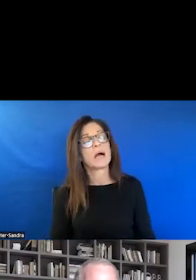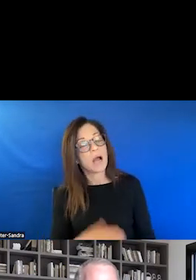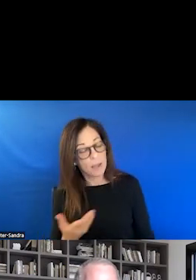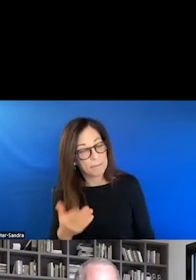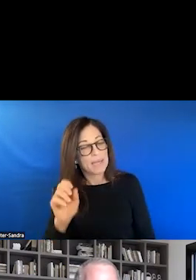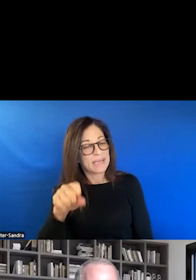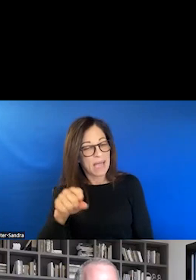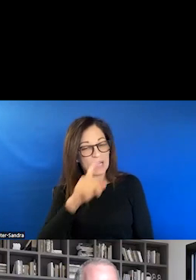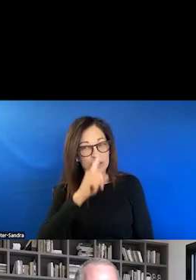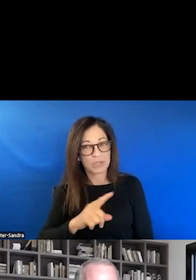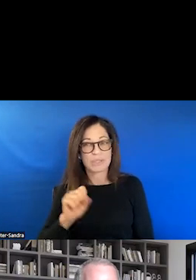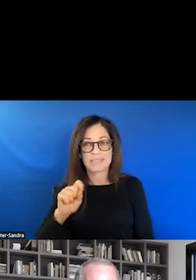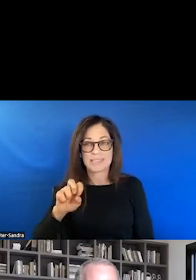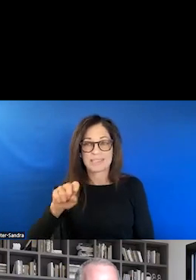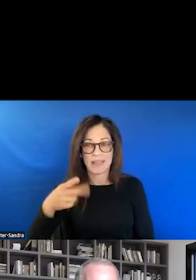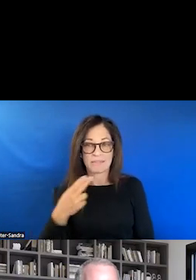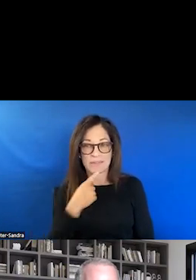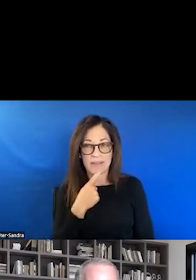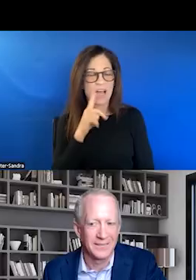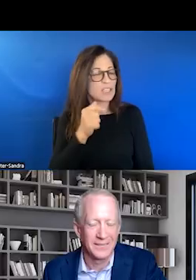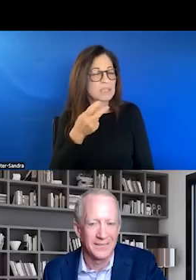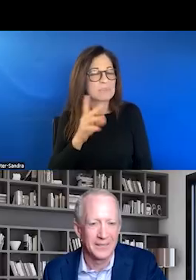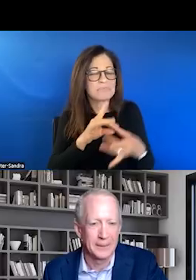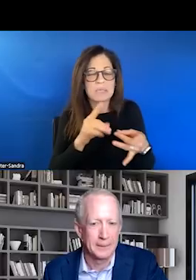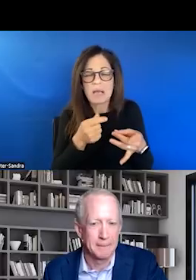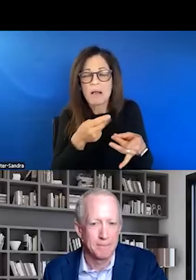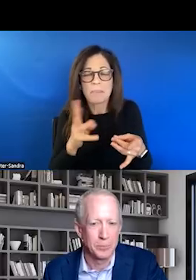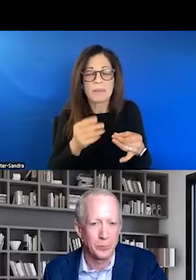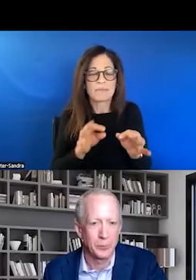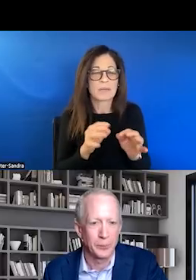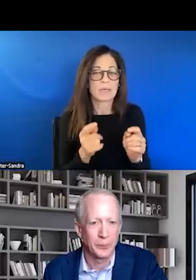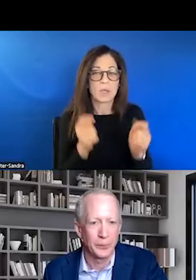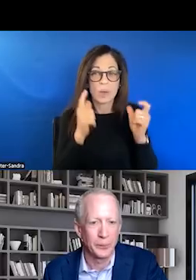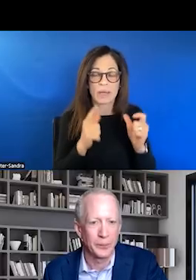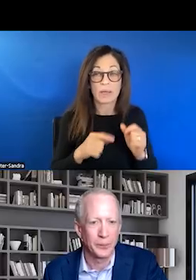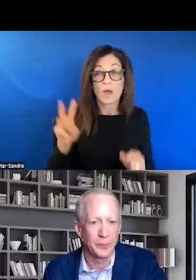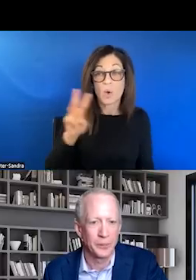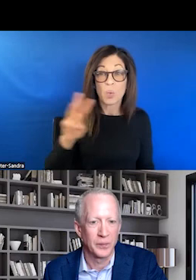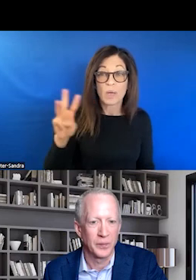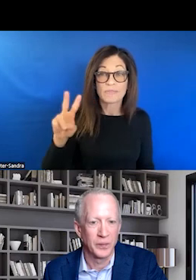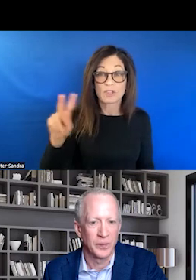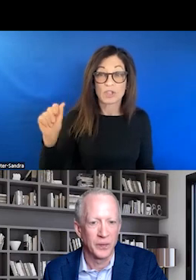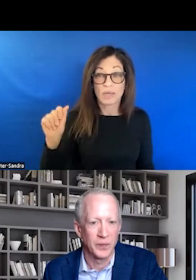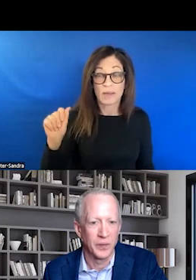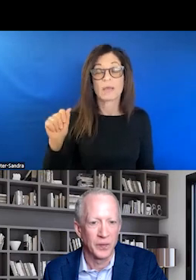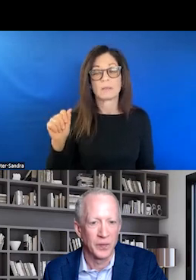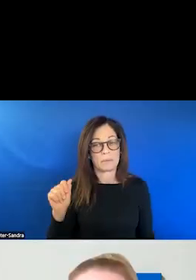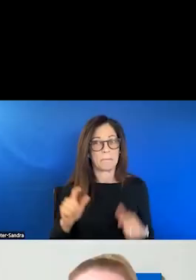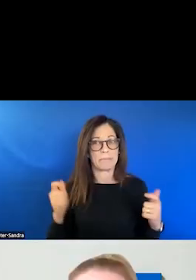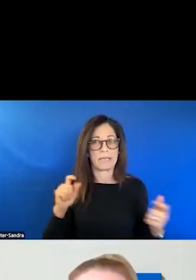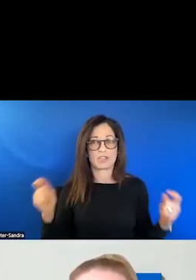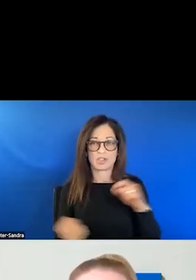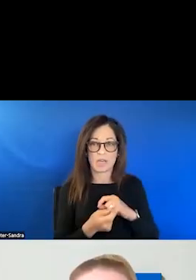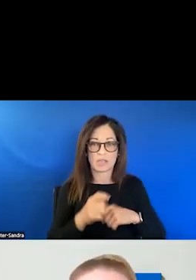Yeah, sure. I will just mention a couple quick highlights. West Virginia is really the major change on the